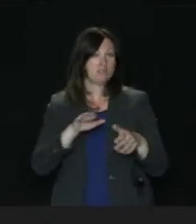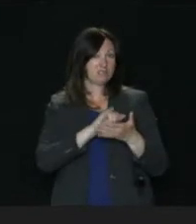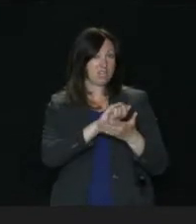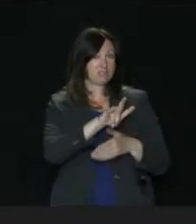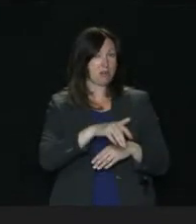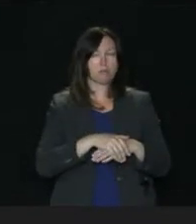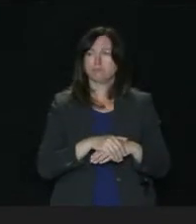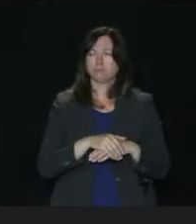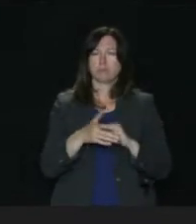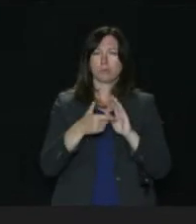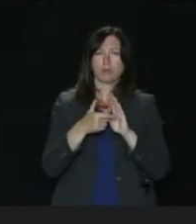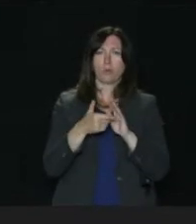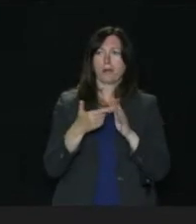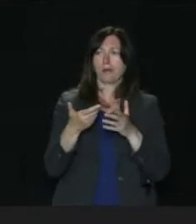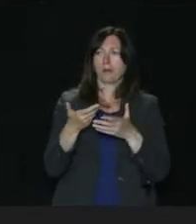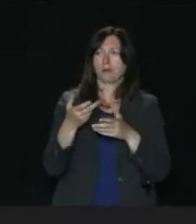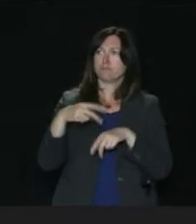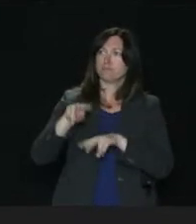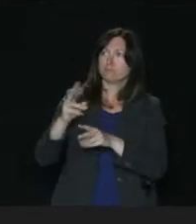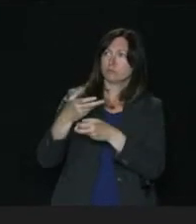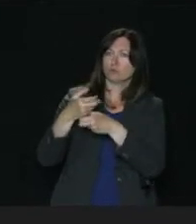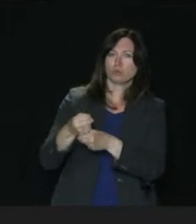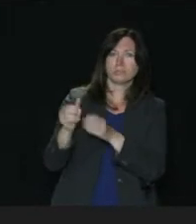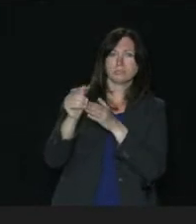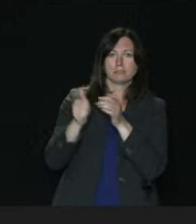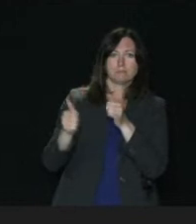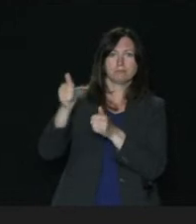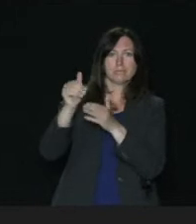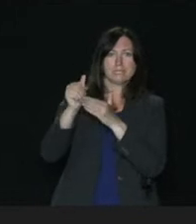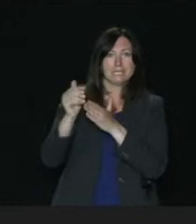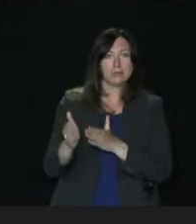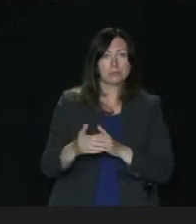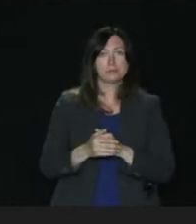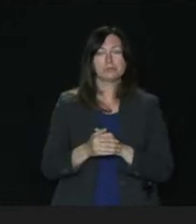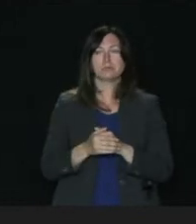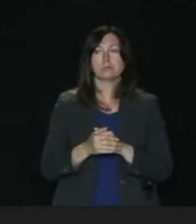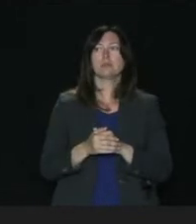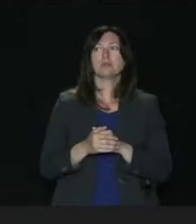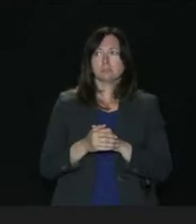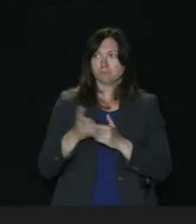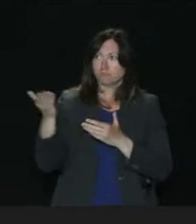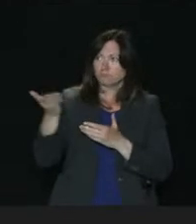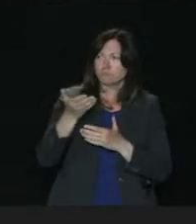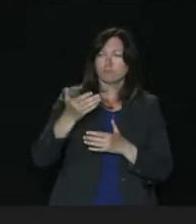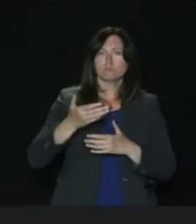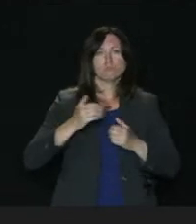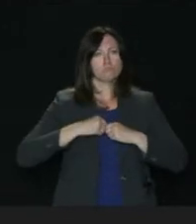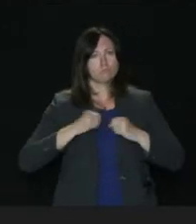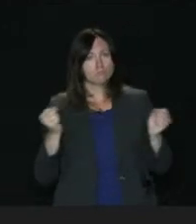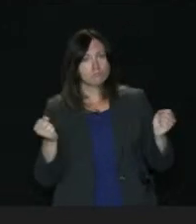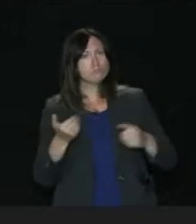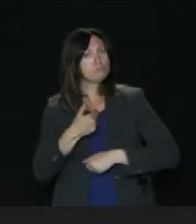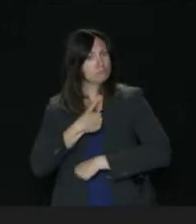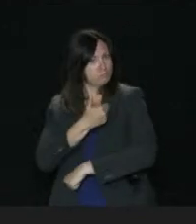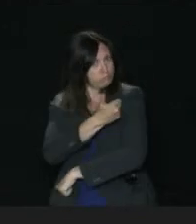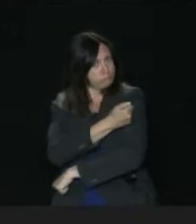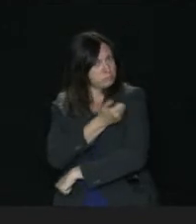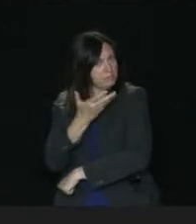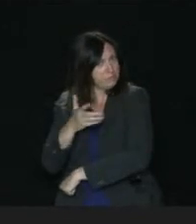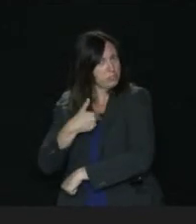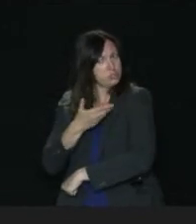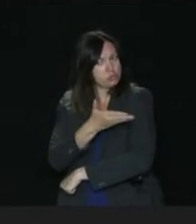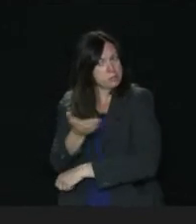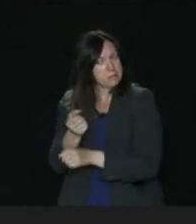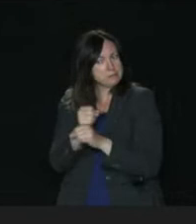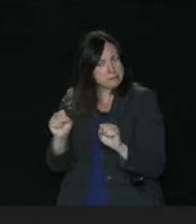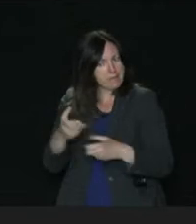It's trusted leaders in certain communities also going forward forward and showing that they've been vaccinated, that they